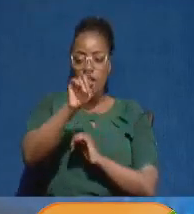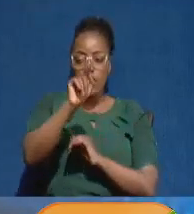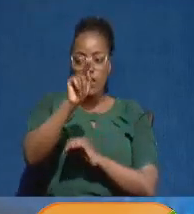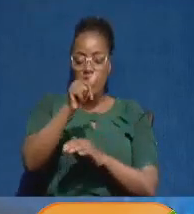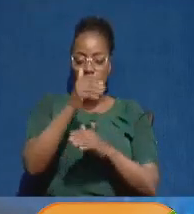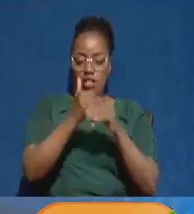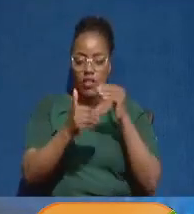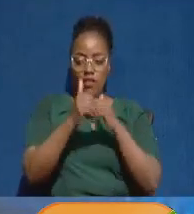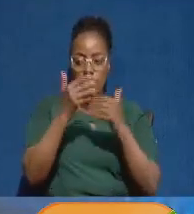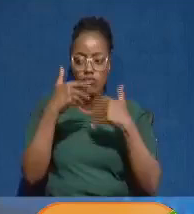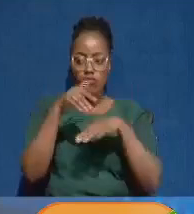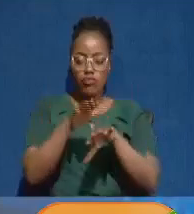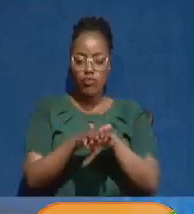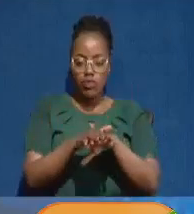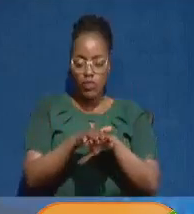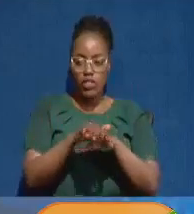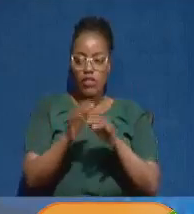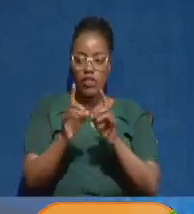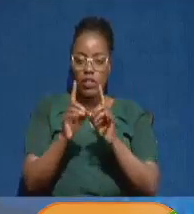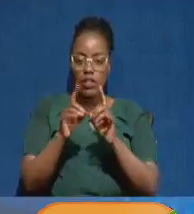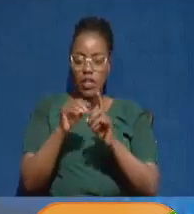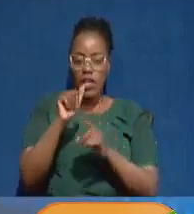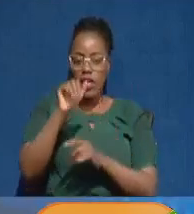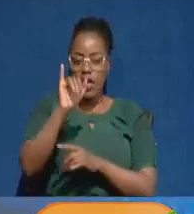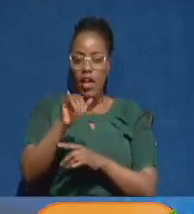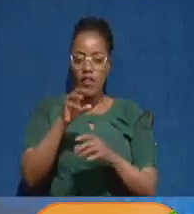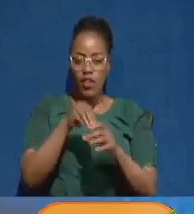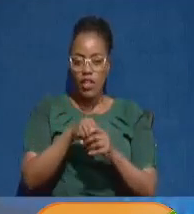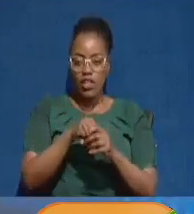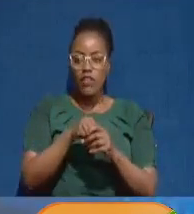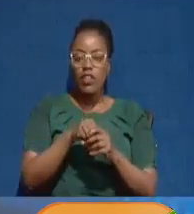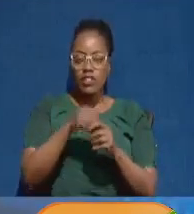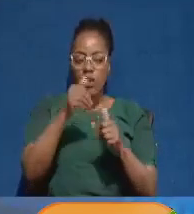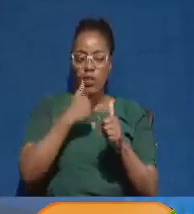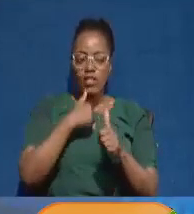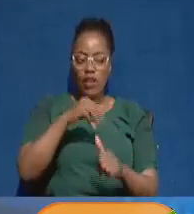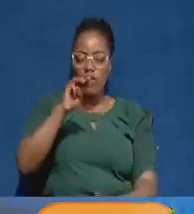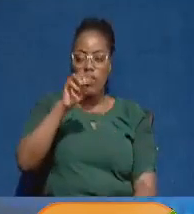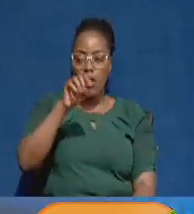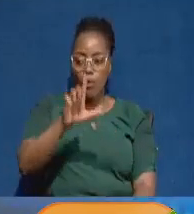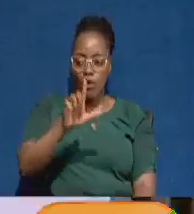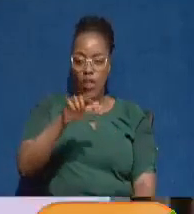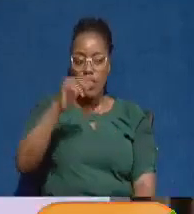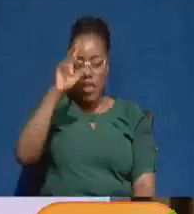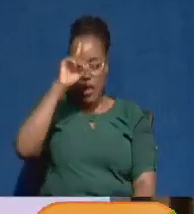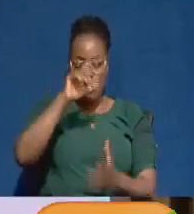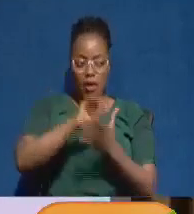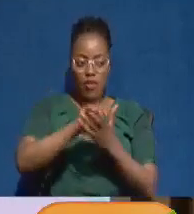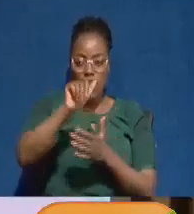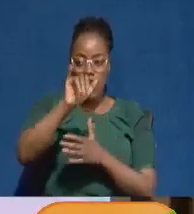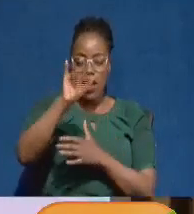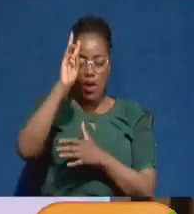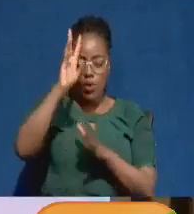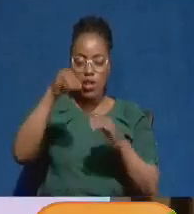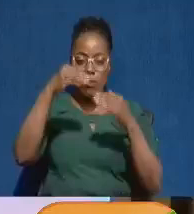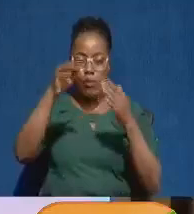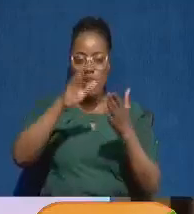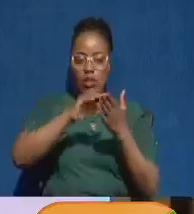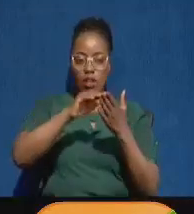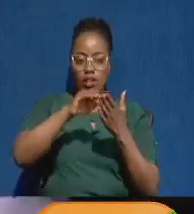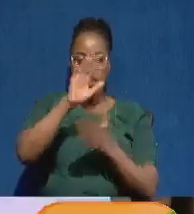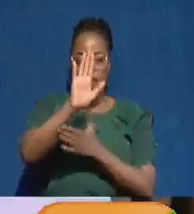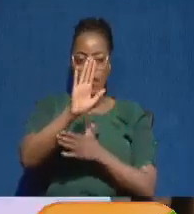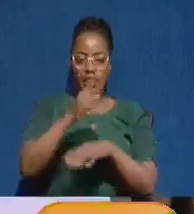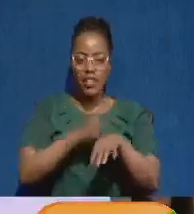infrastructure and integrate artificial intelligence into its economic forecasting models. Officials believe that AI will provide more accurate